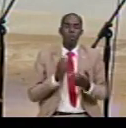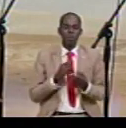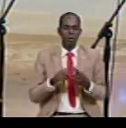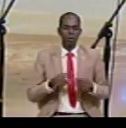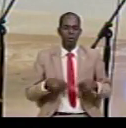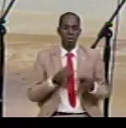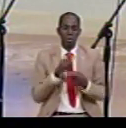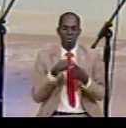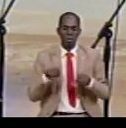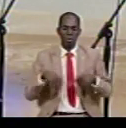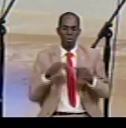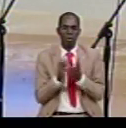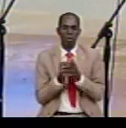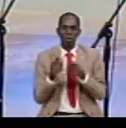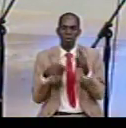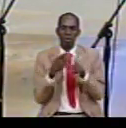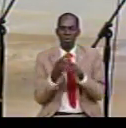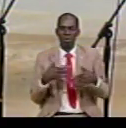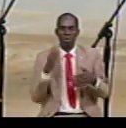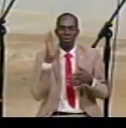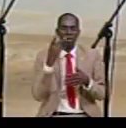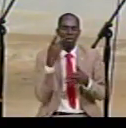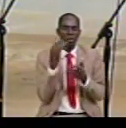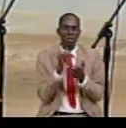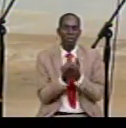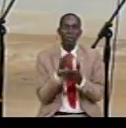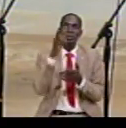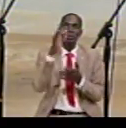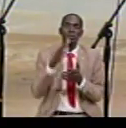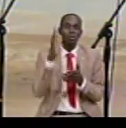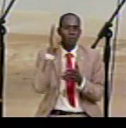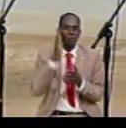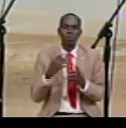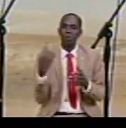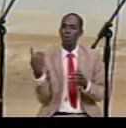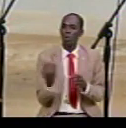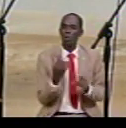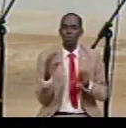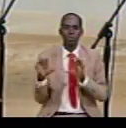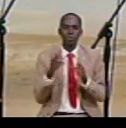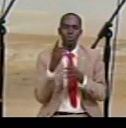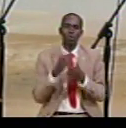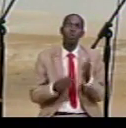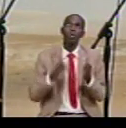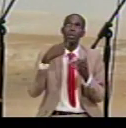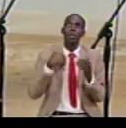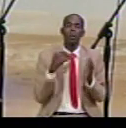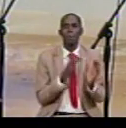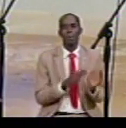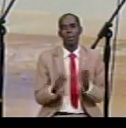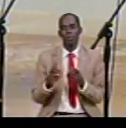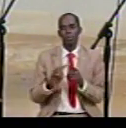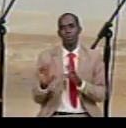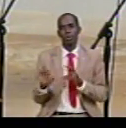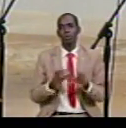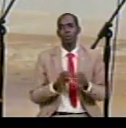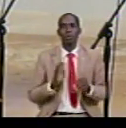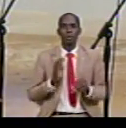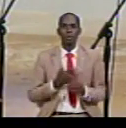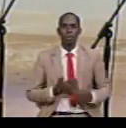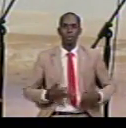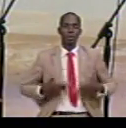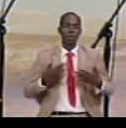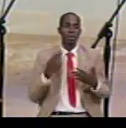see God will always do what he has planned to do in our life. Today, you know, the Lord has spoken to us about